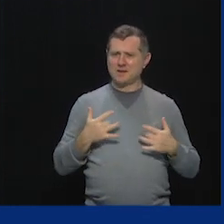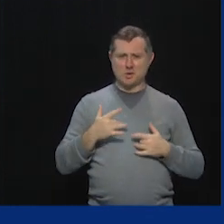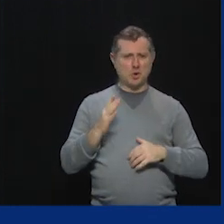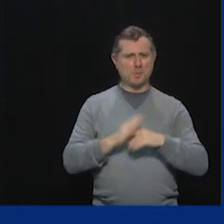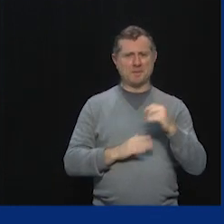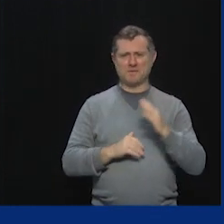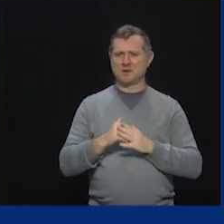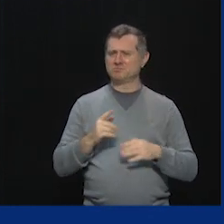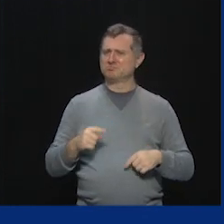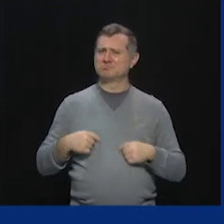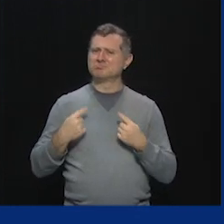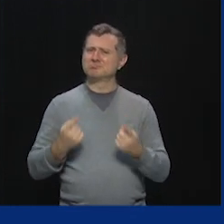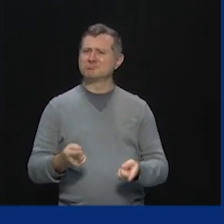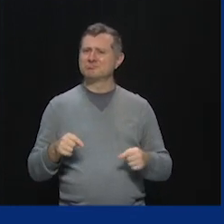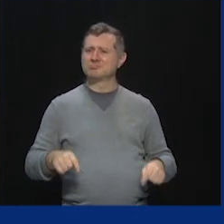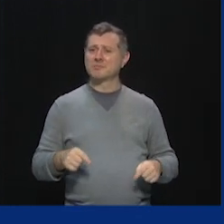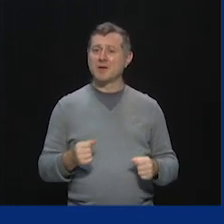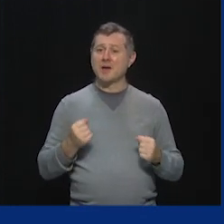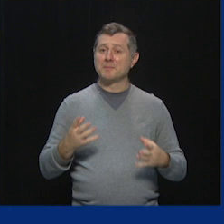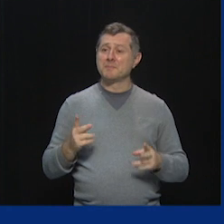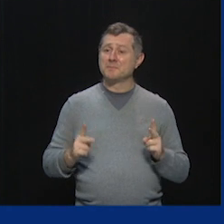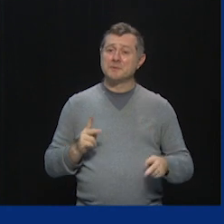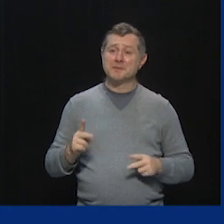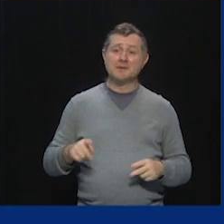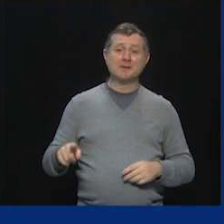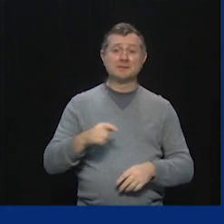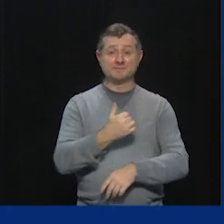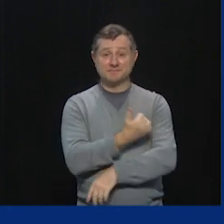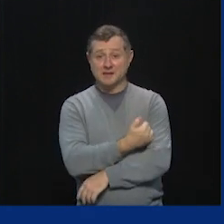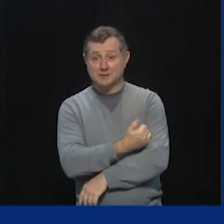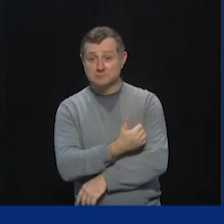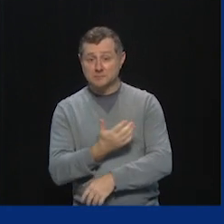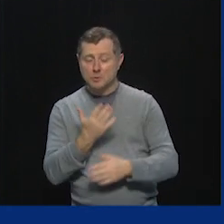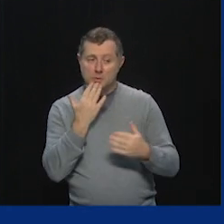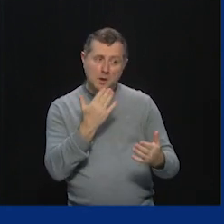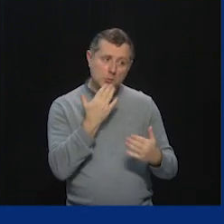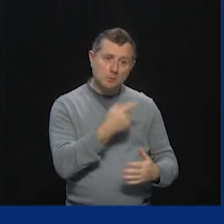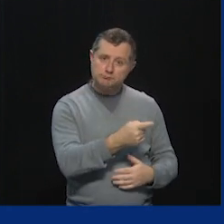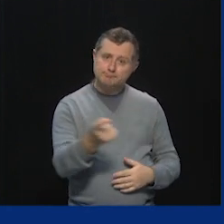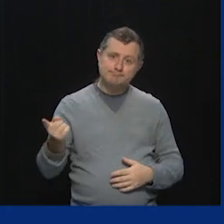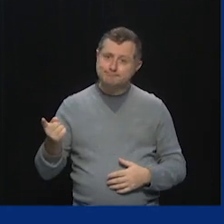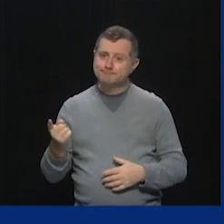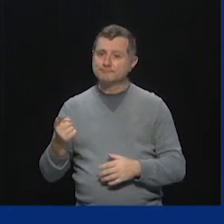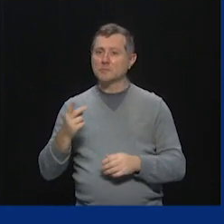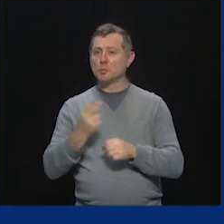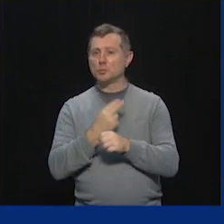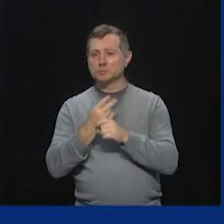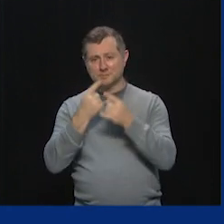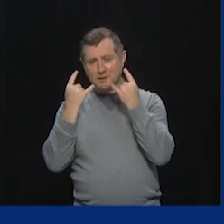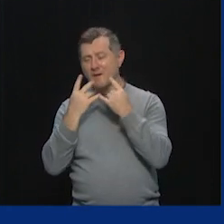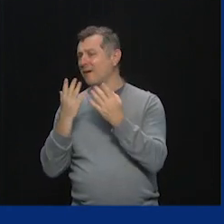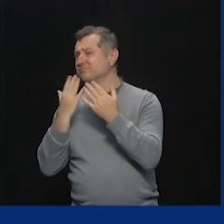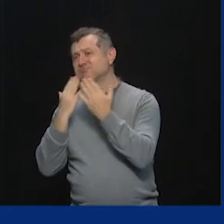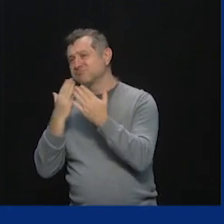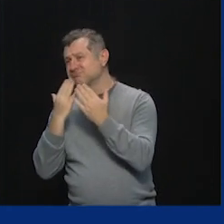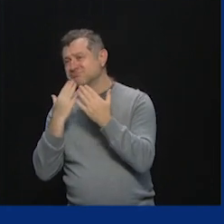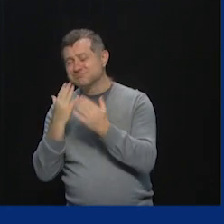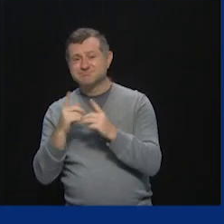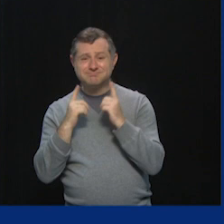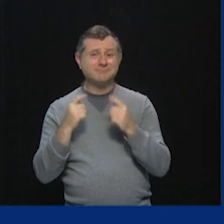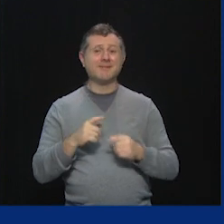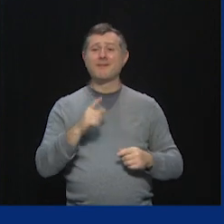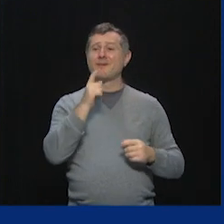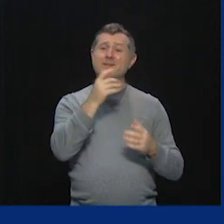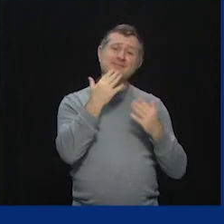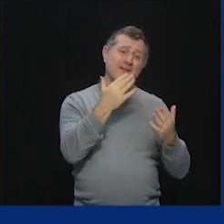vaccinated. Thank you, New Yorkers, for getting vaccinated. Thank you for continuing to wear your mask. And thank you to our champions of the HERO Act. And so